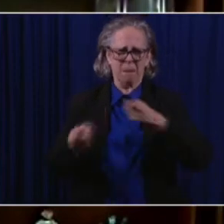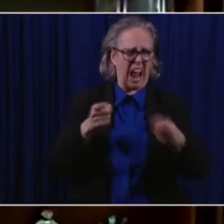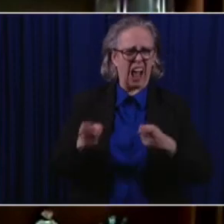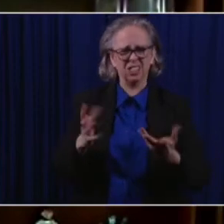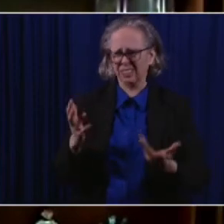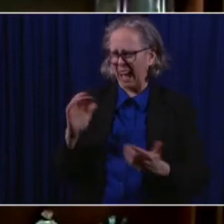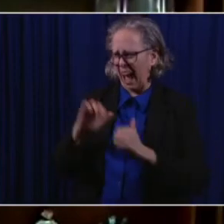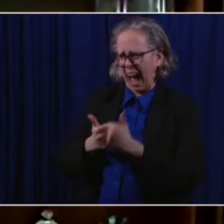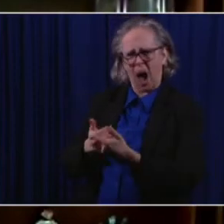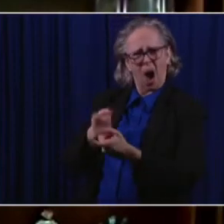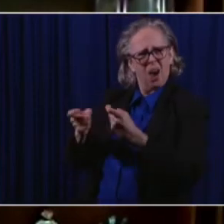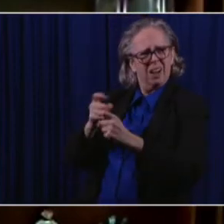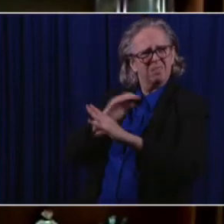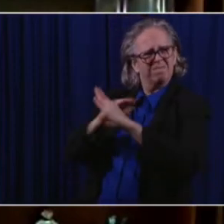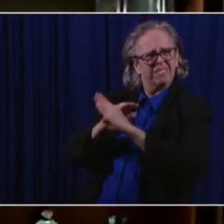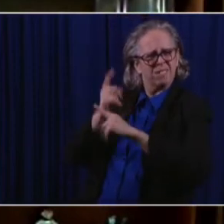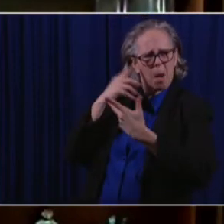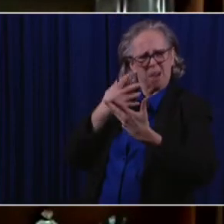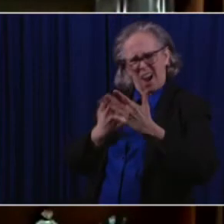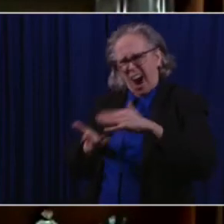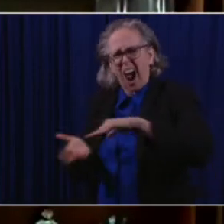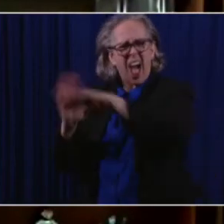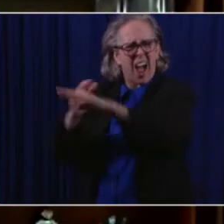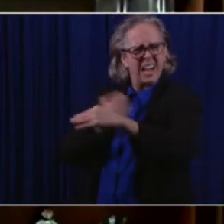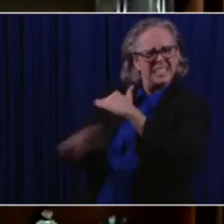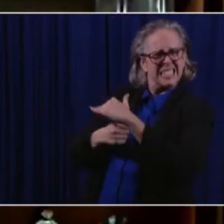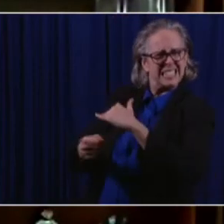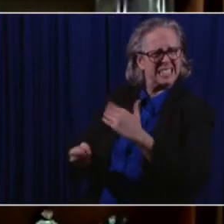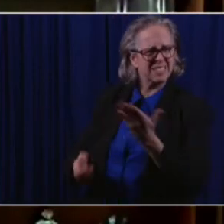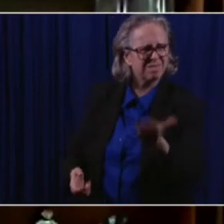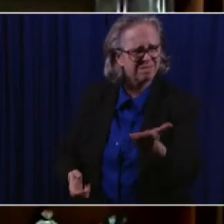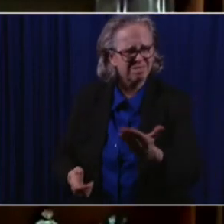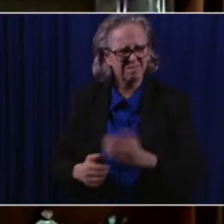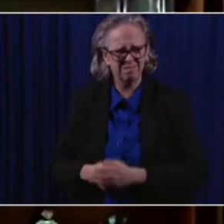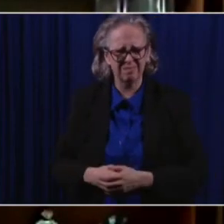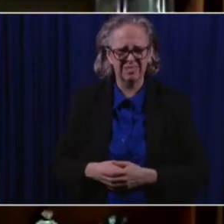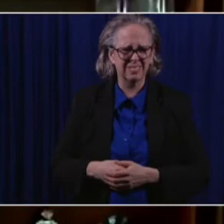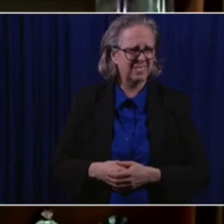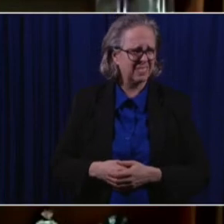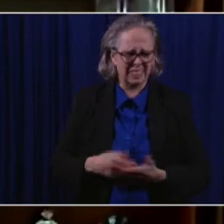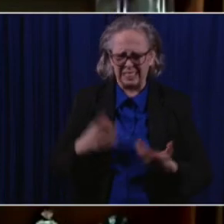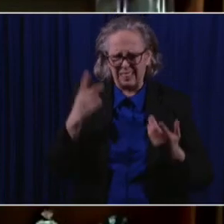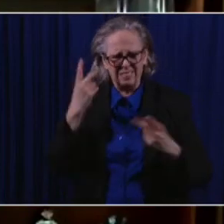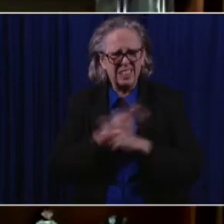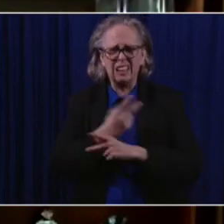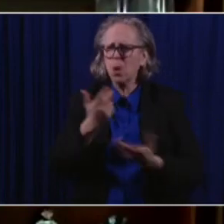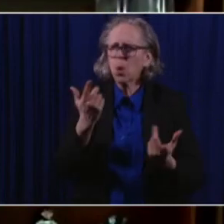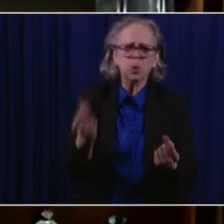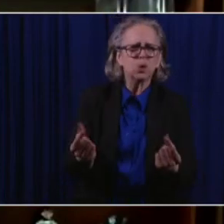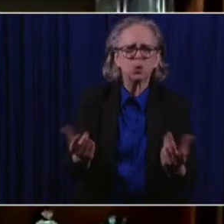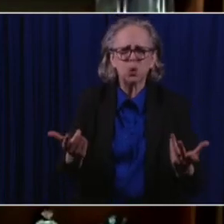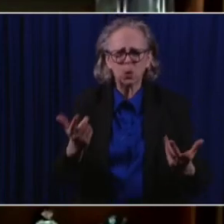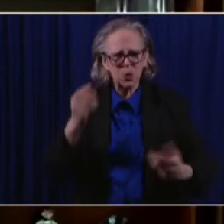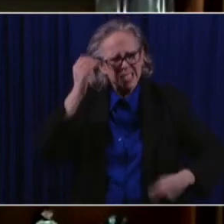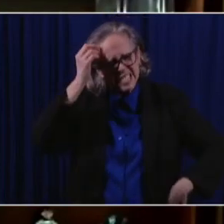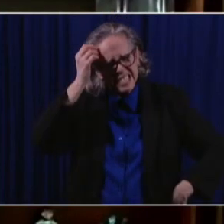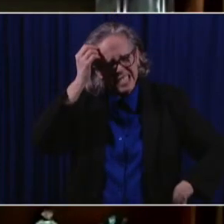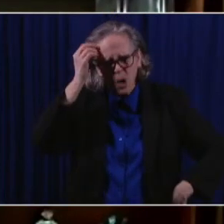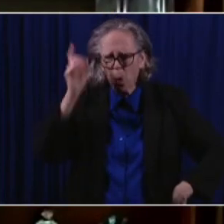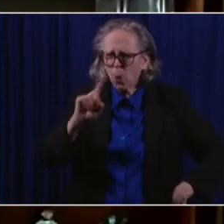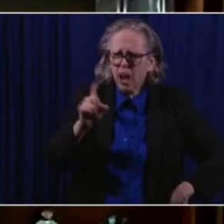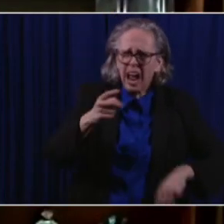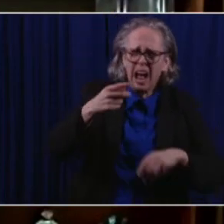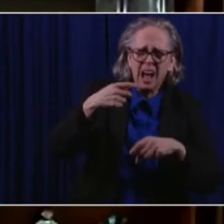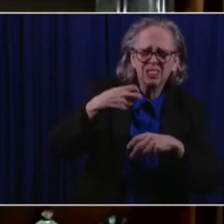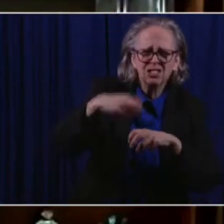we are actively and much more selective about transferring patients to our ICUs who may need it and trying to help other